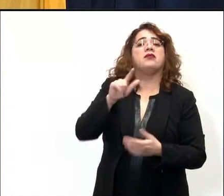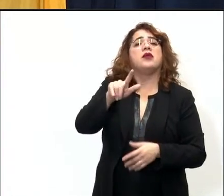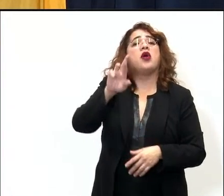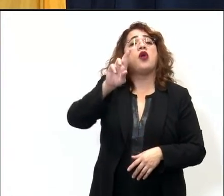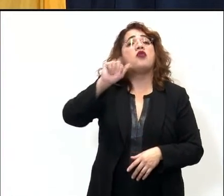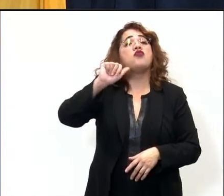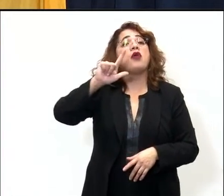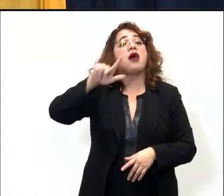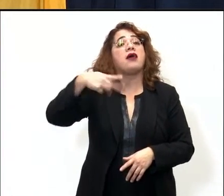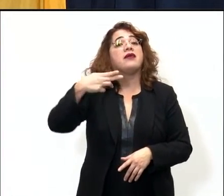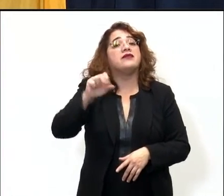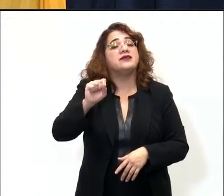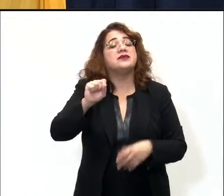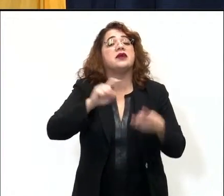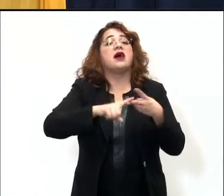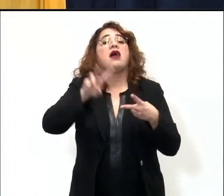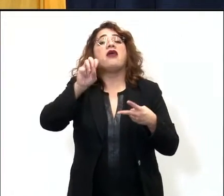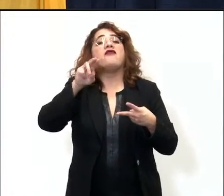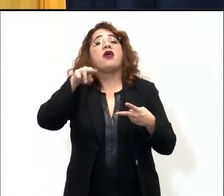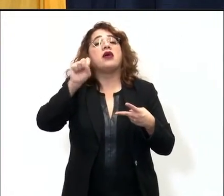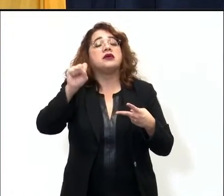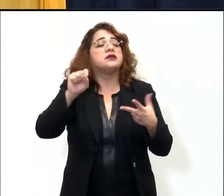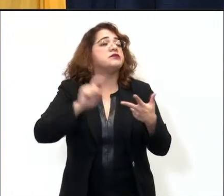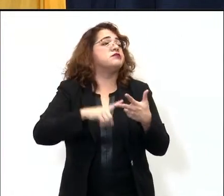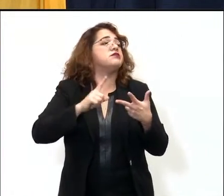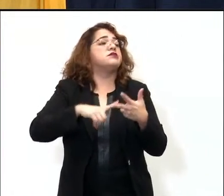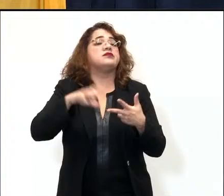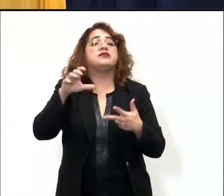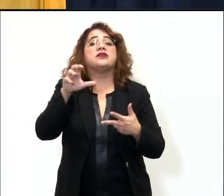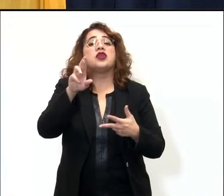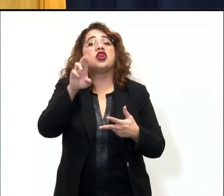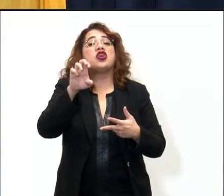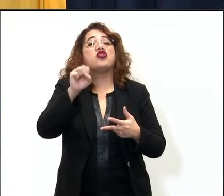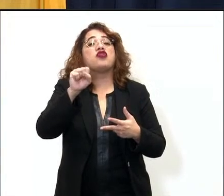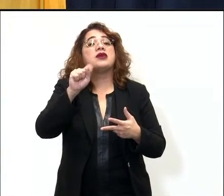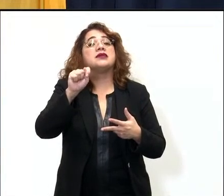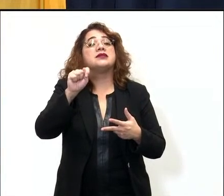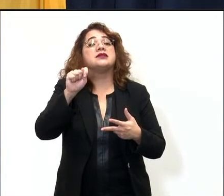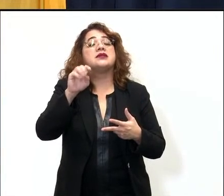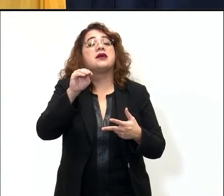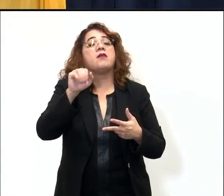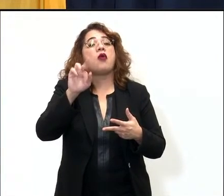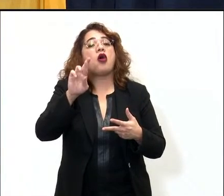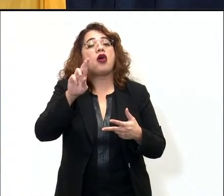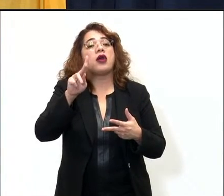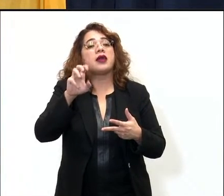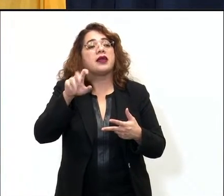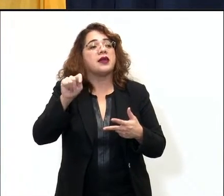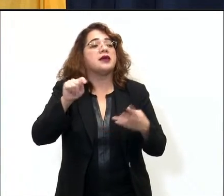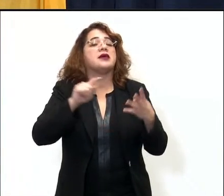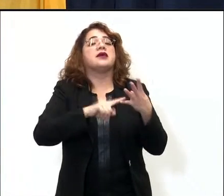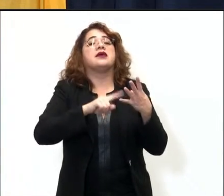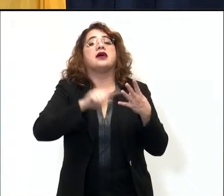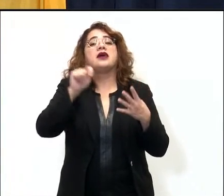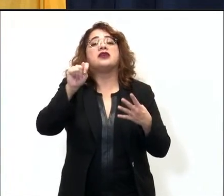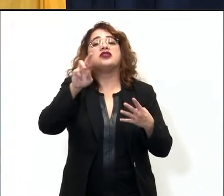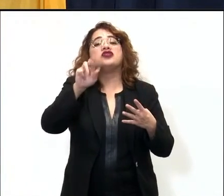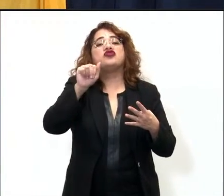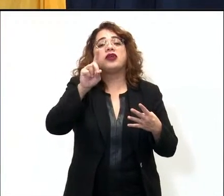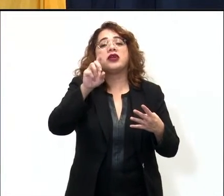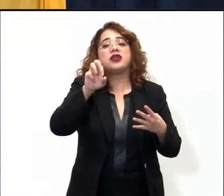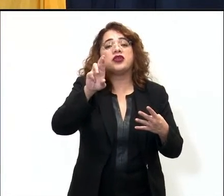at a place like a small place, a little market like the Crest Market here in downtown, or Trader Joe's. You will